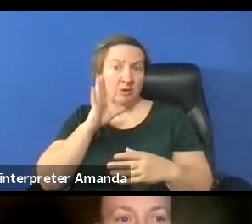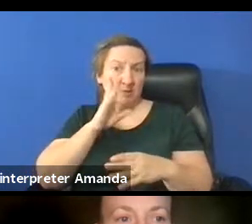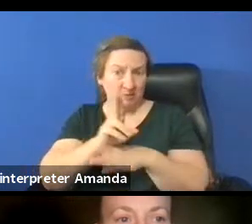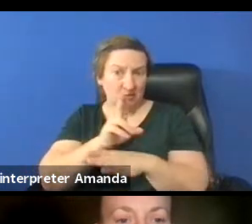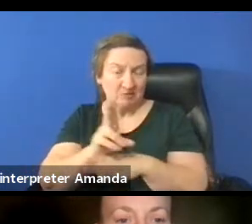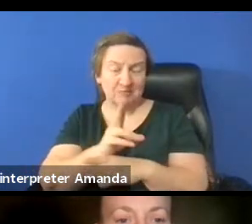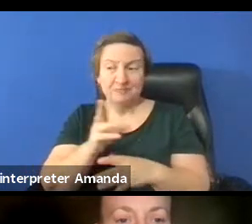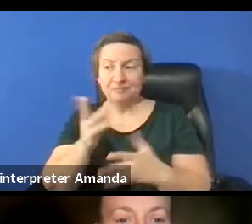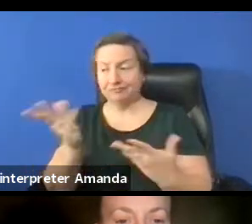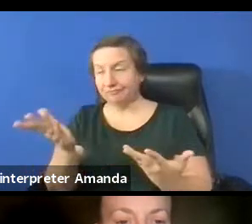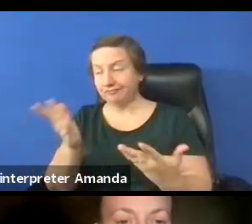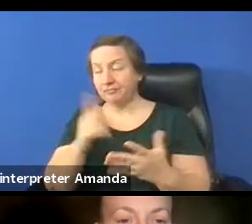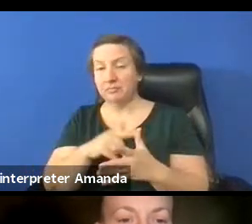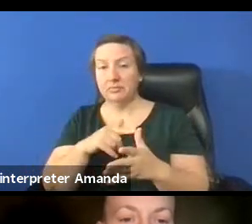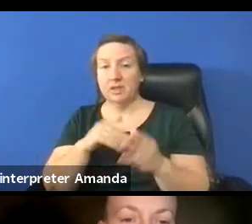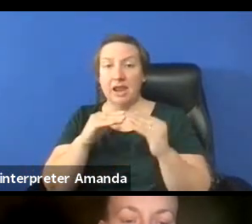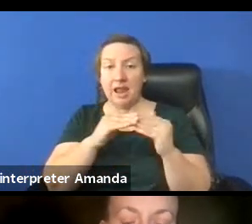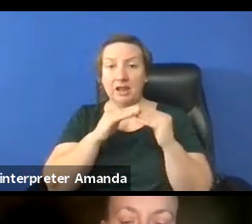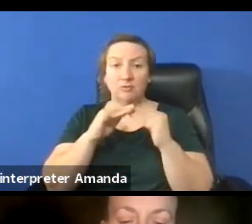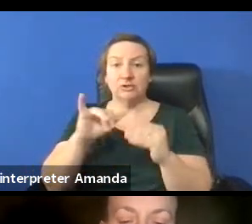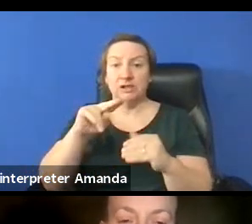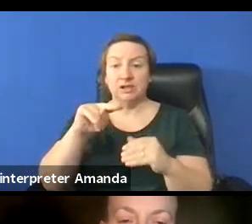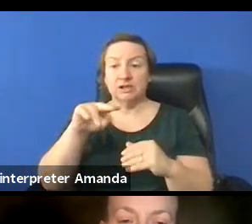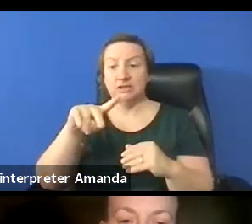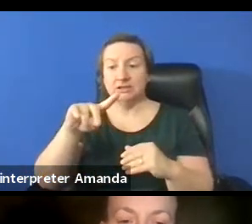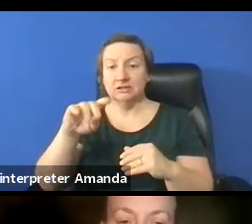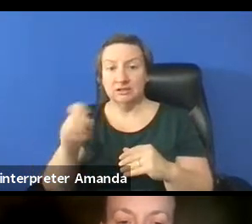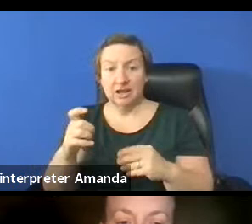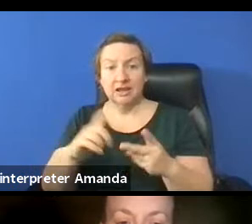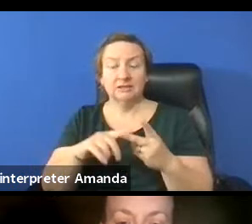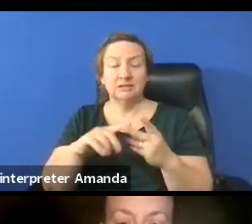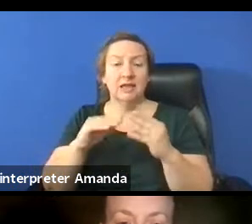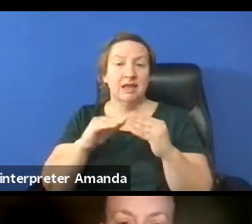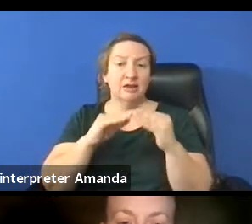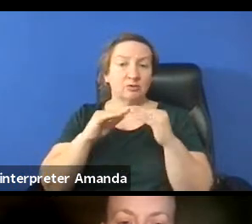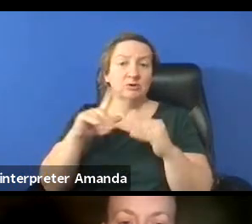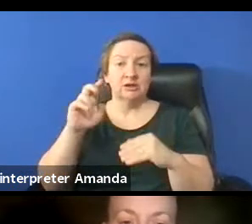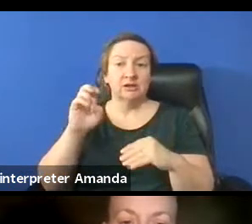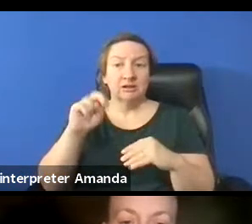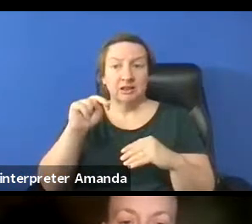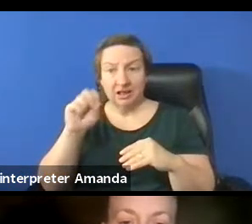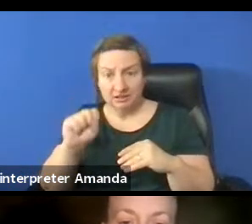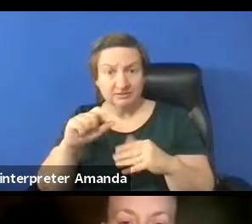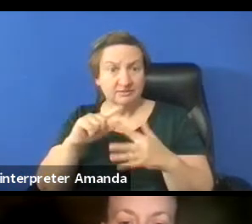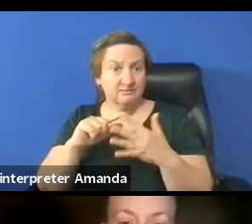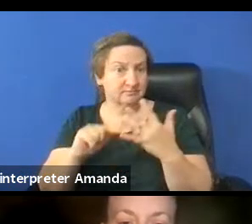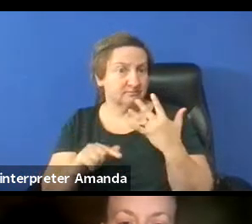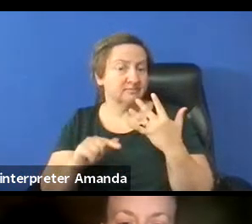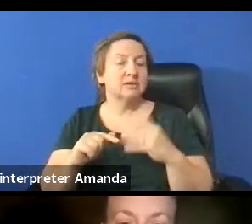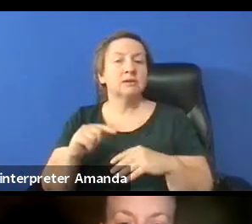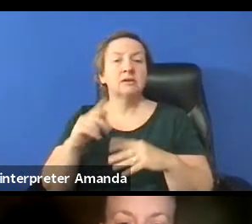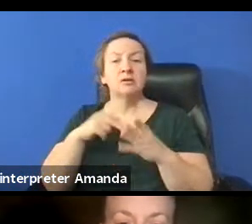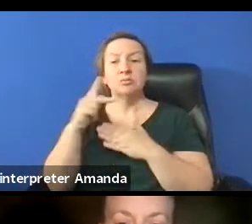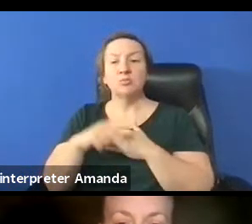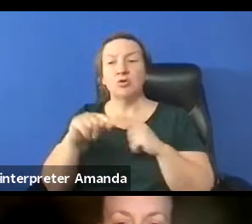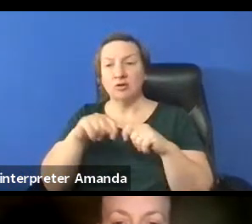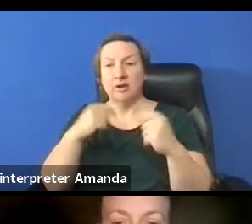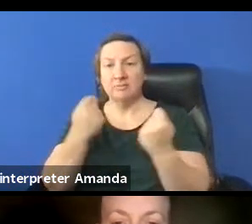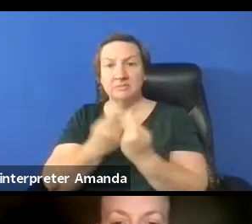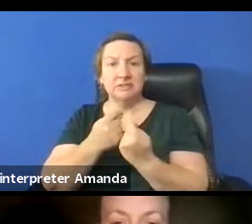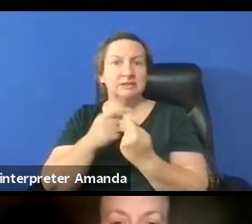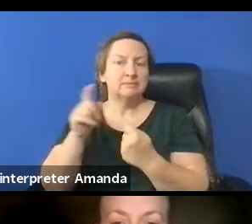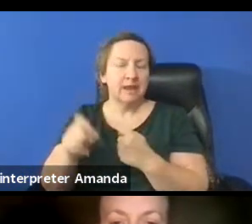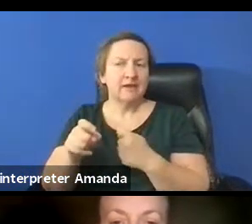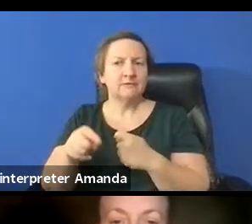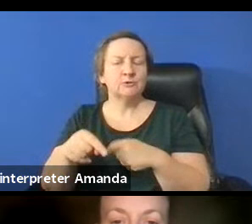it's the equity index or the equity lens, so on and so forth. I think as a program team, we're going to have to step